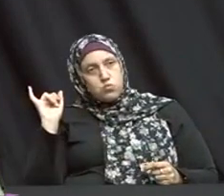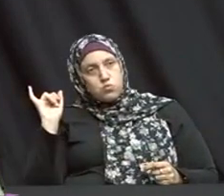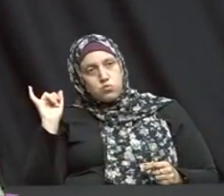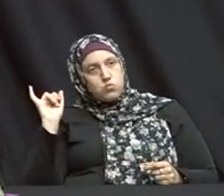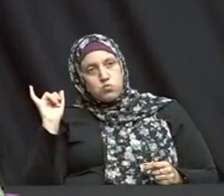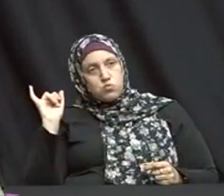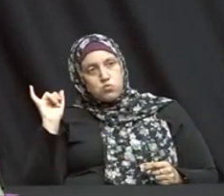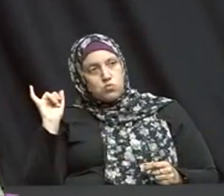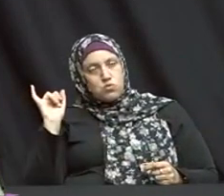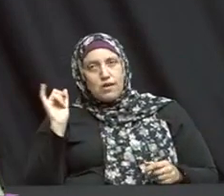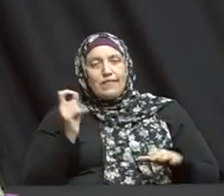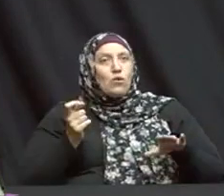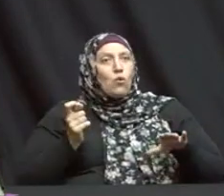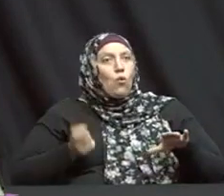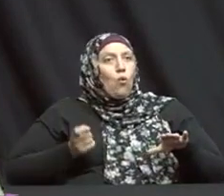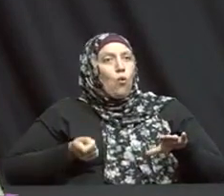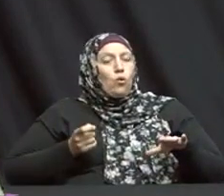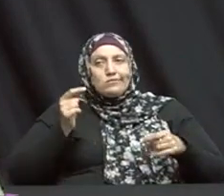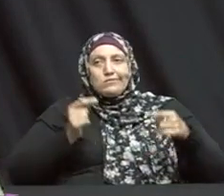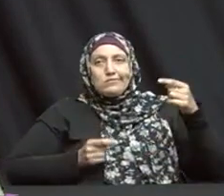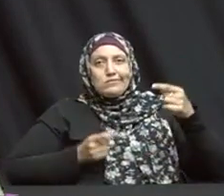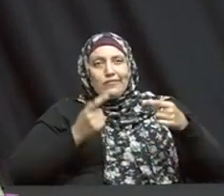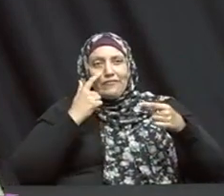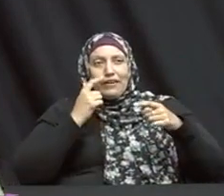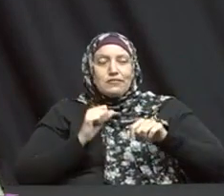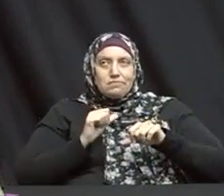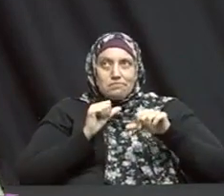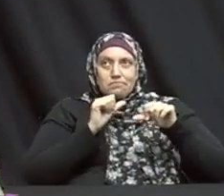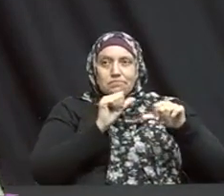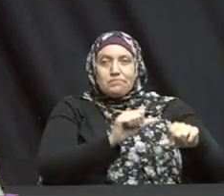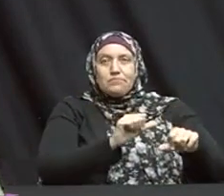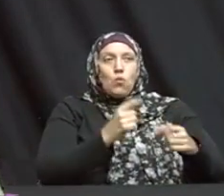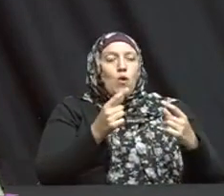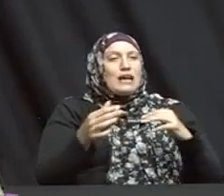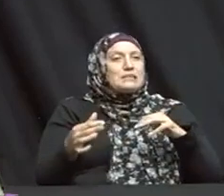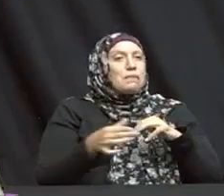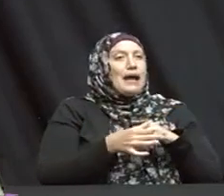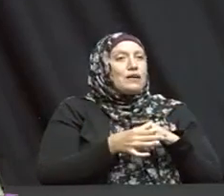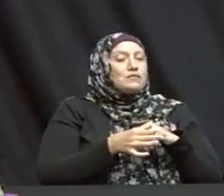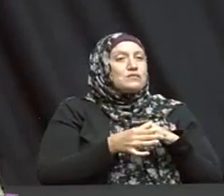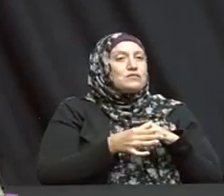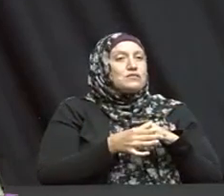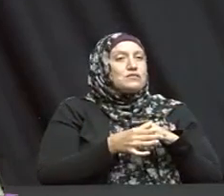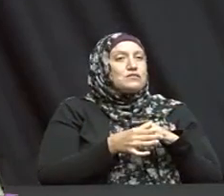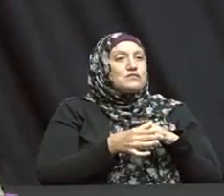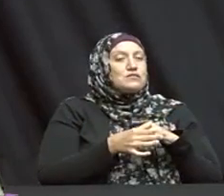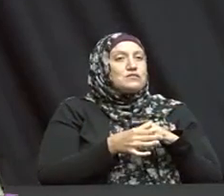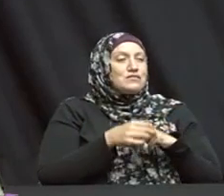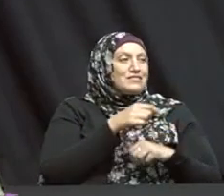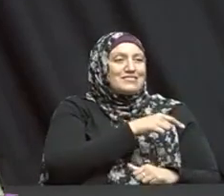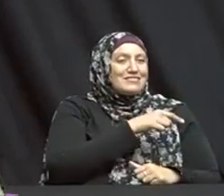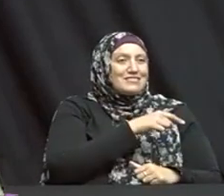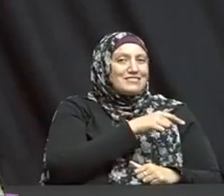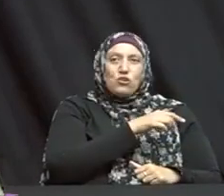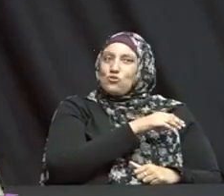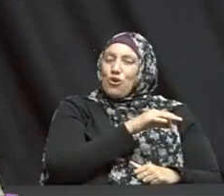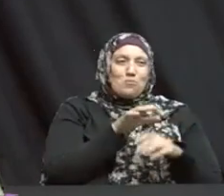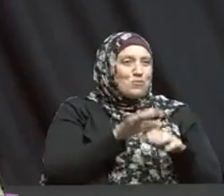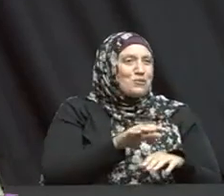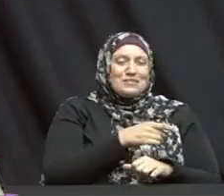often found that the spouse who is no longer a Muslim or is practicing non-Muslim decides